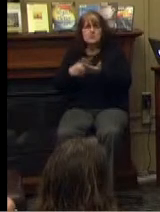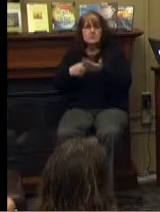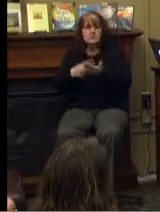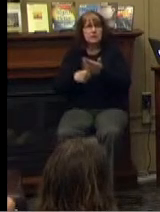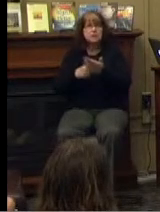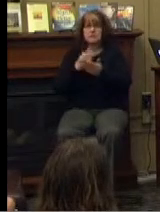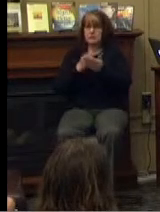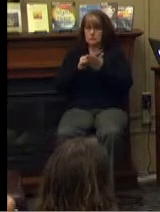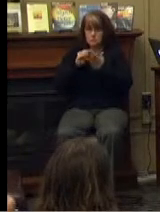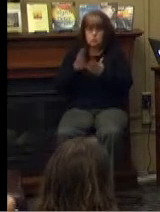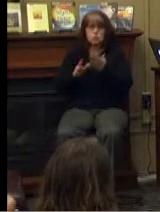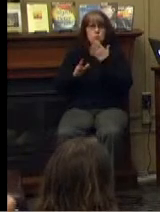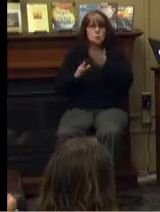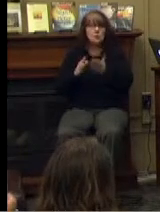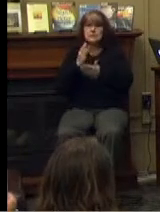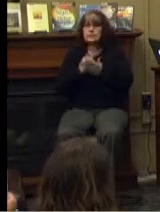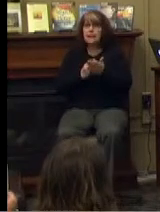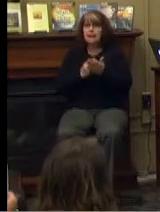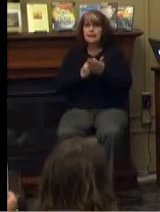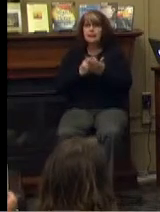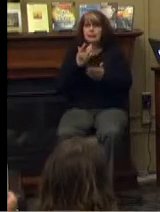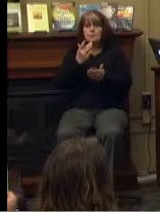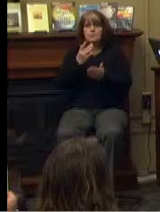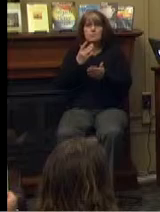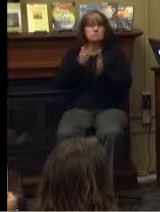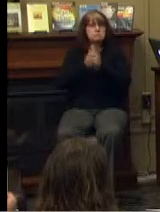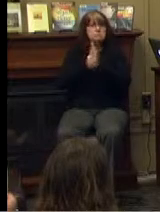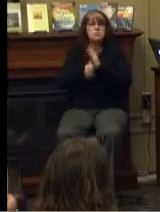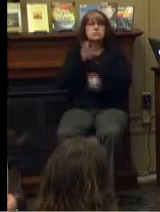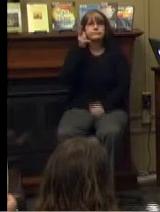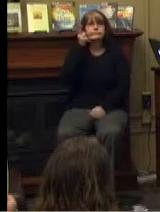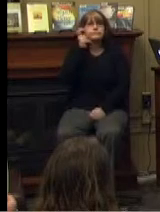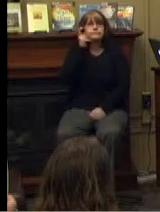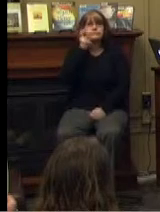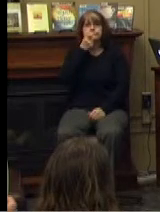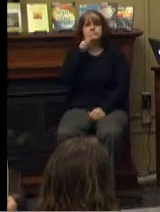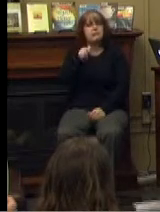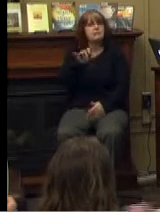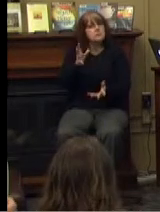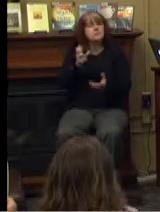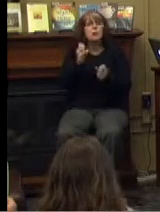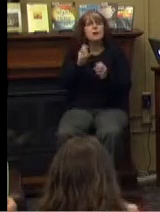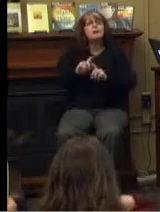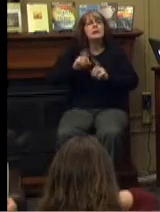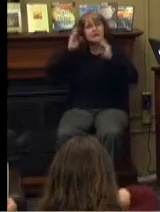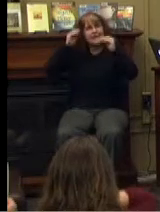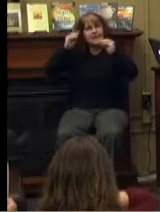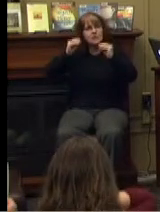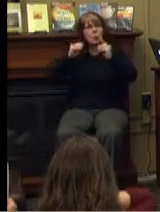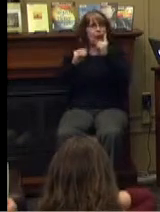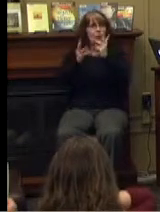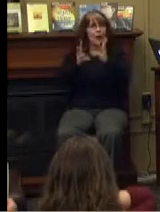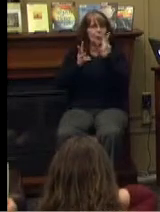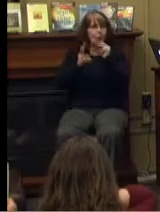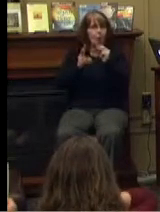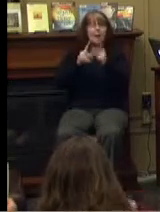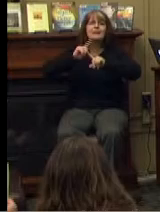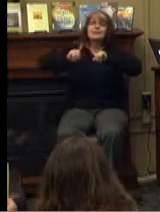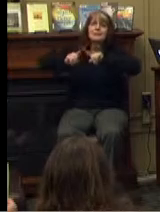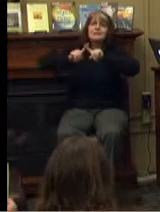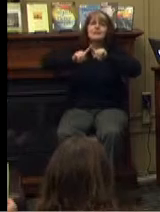at that. Some are really good at just listening. So using multiple ways of presenting the information. The second one is